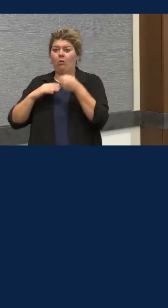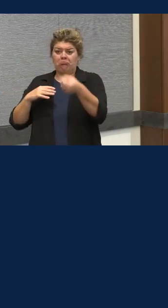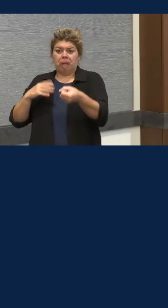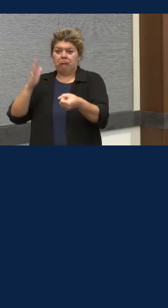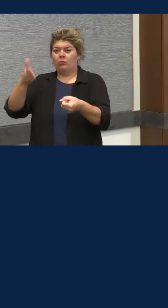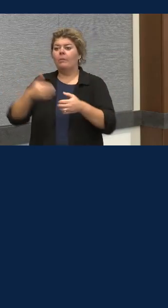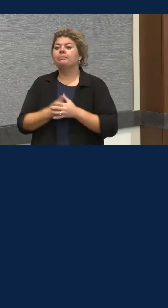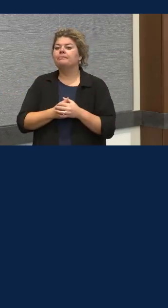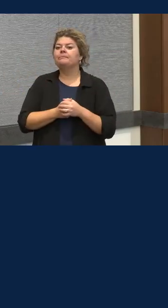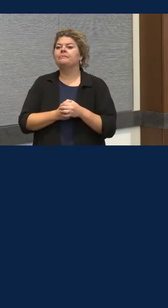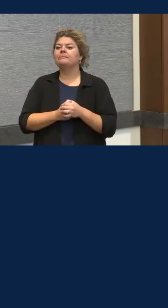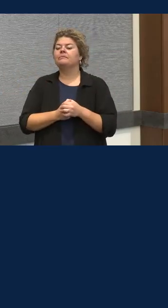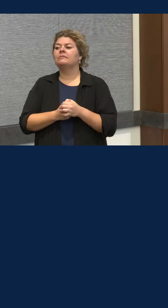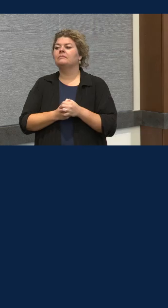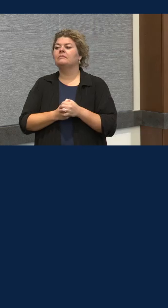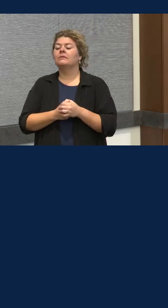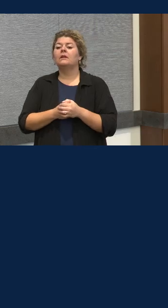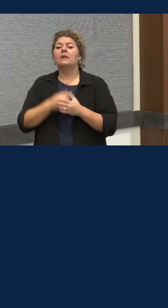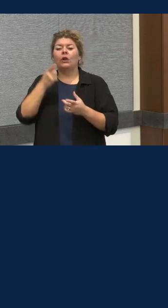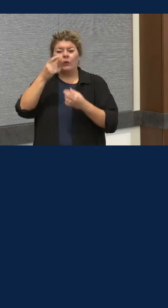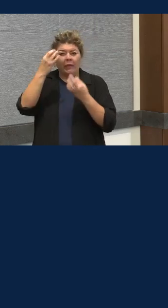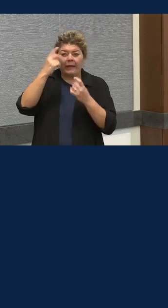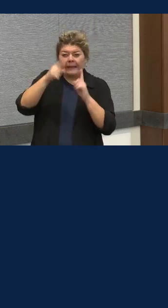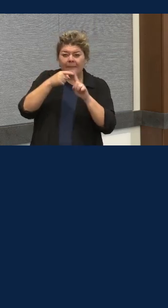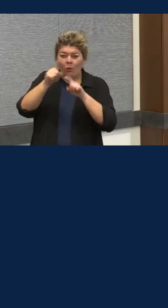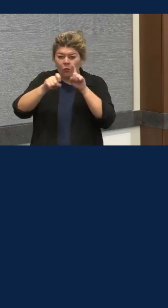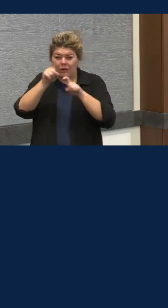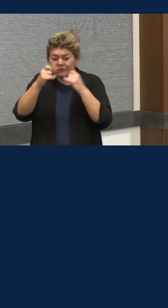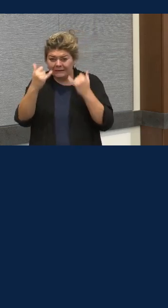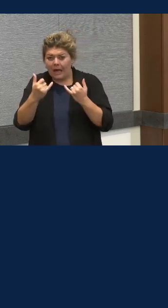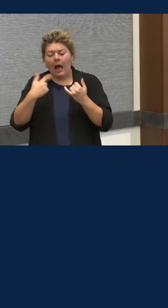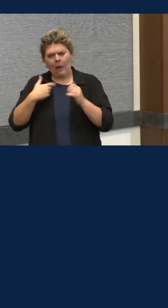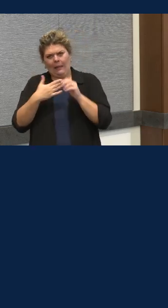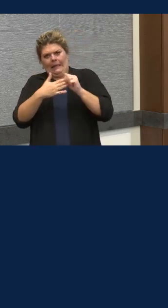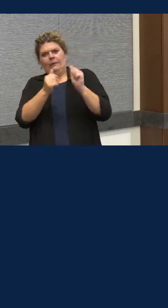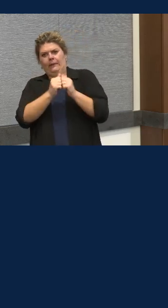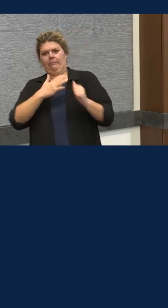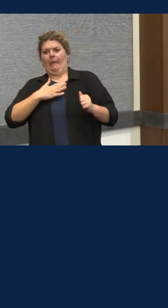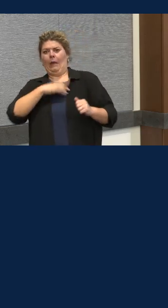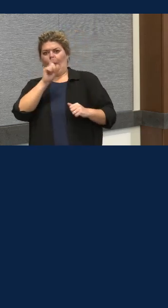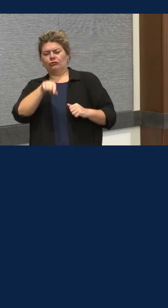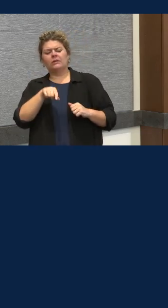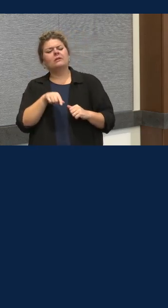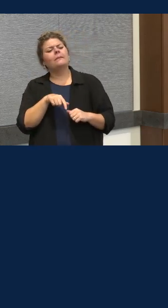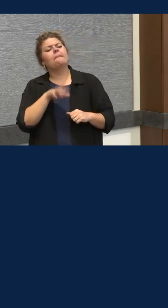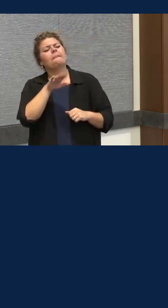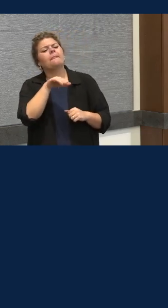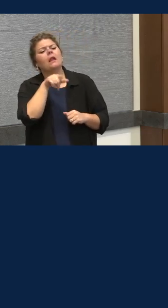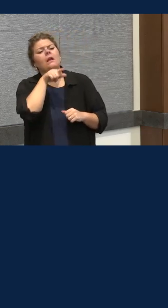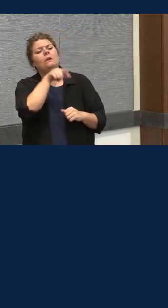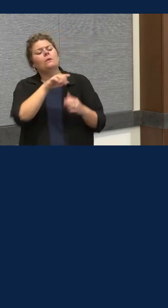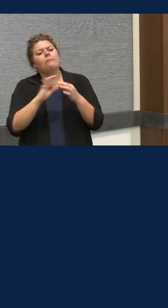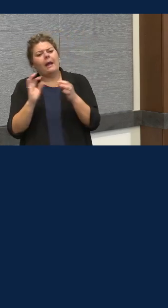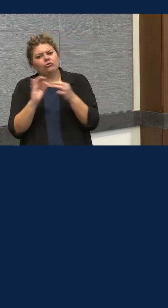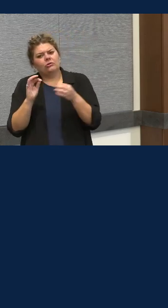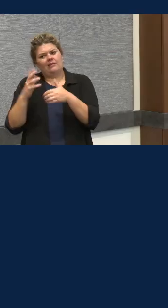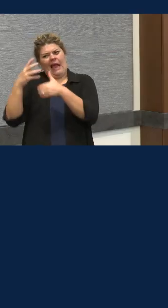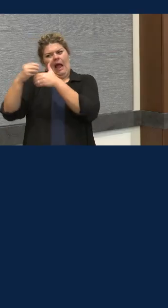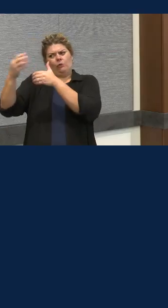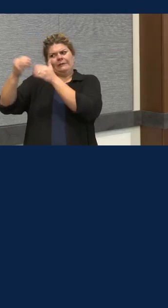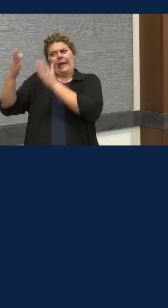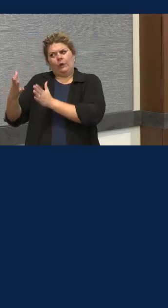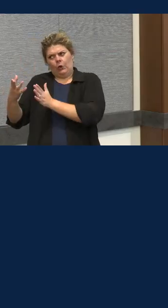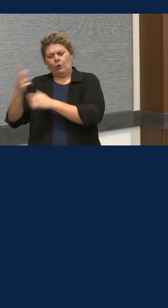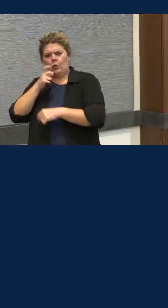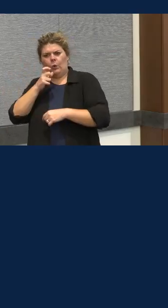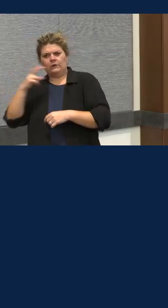question. And as you're thinking of those questions, let me lead with one. You talked about an outsider